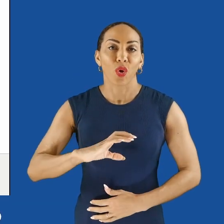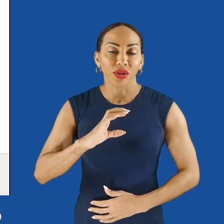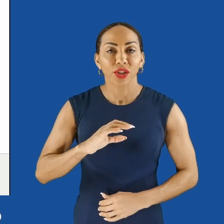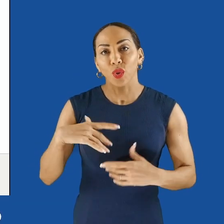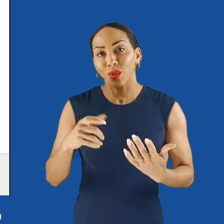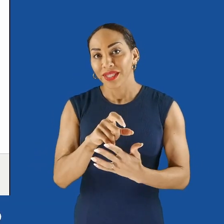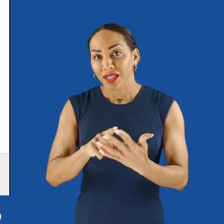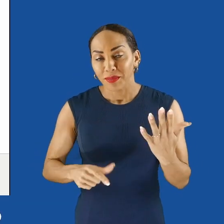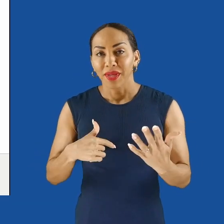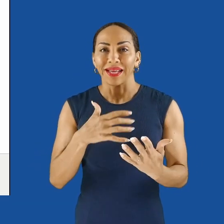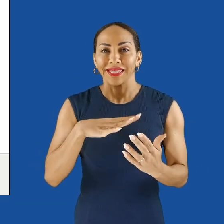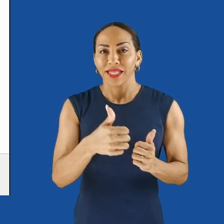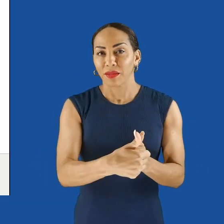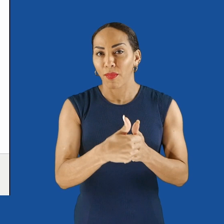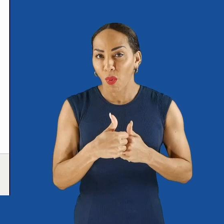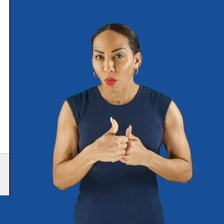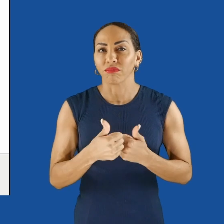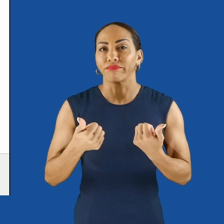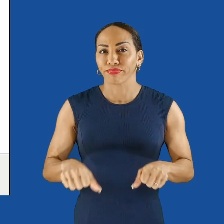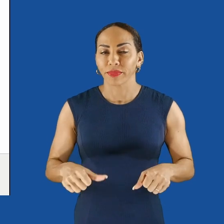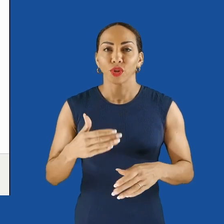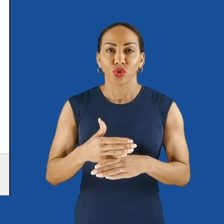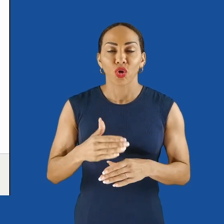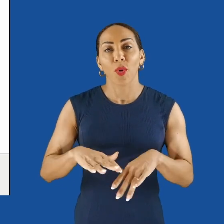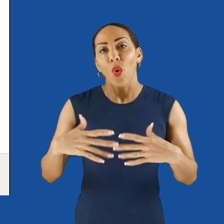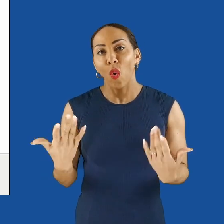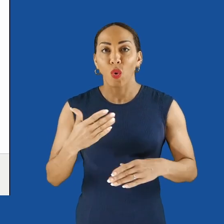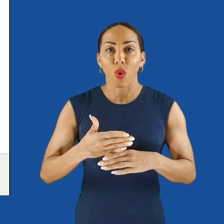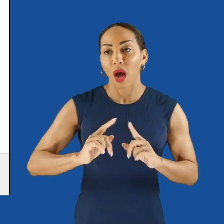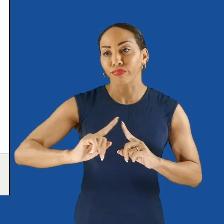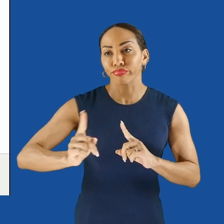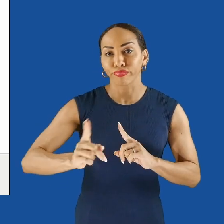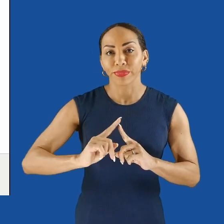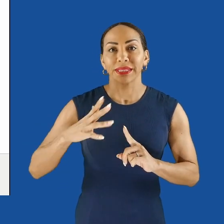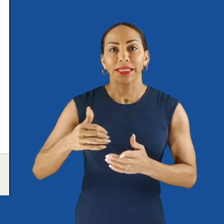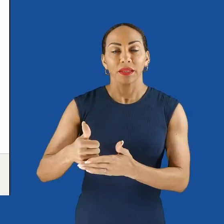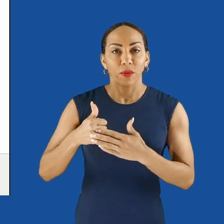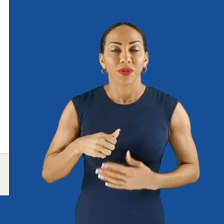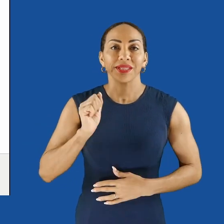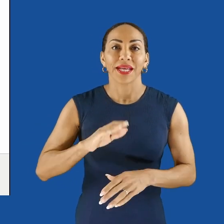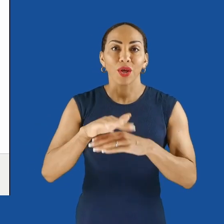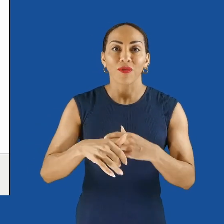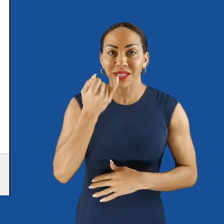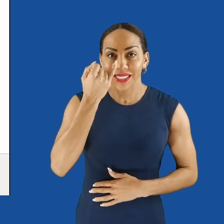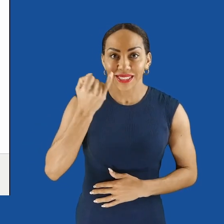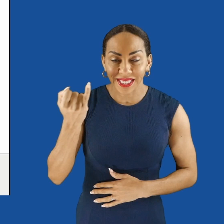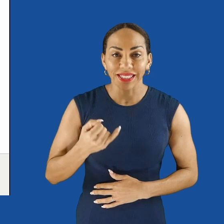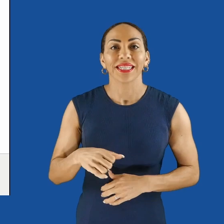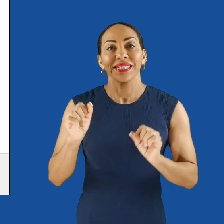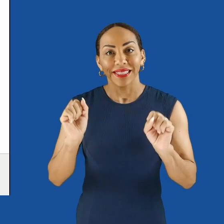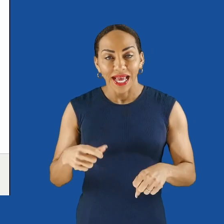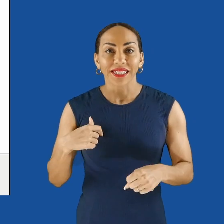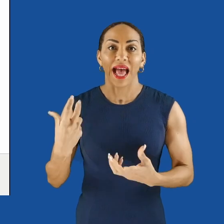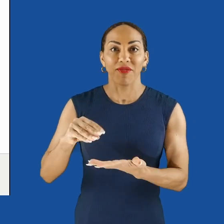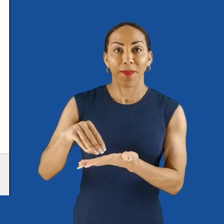need support to do my job or to get to and from work. Yes, I am age 16 or over. Yes, I am in